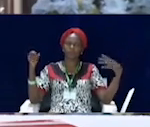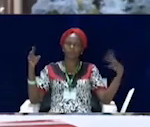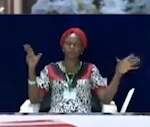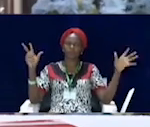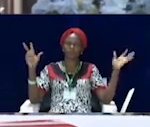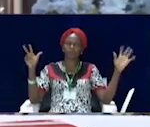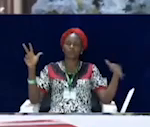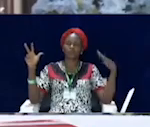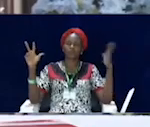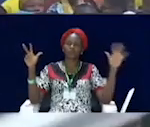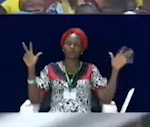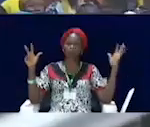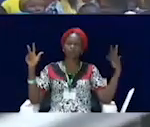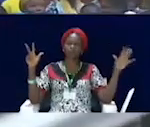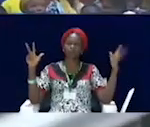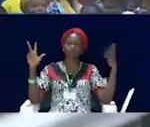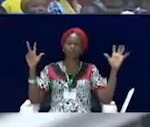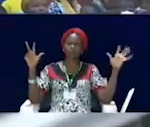Thirteen.